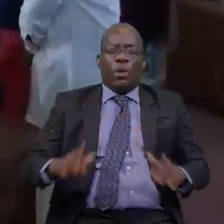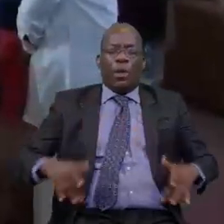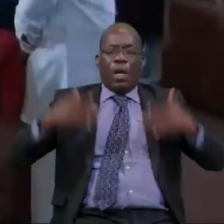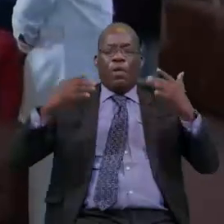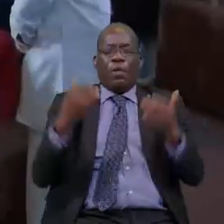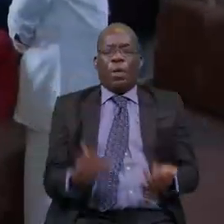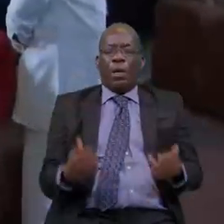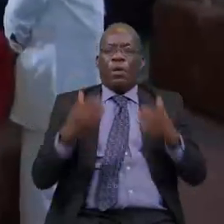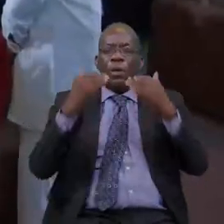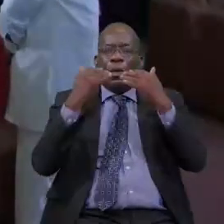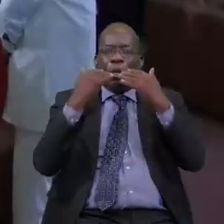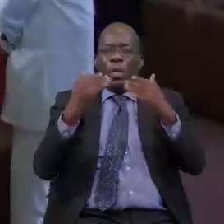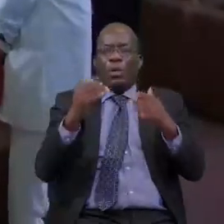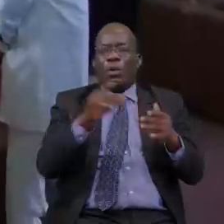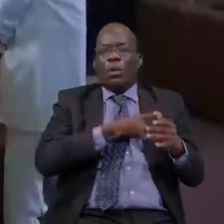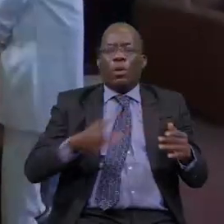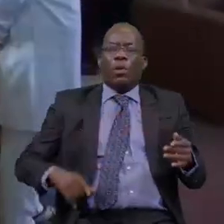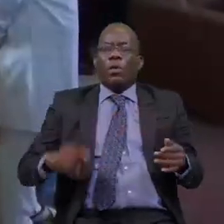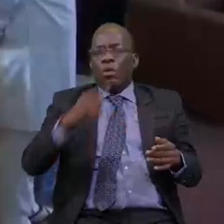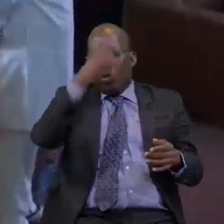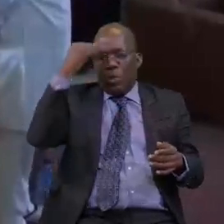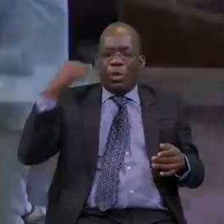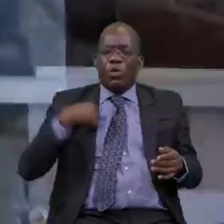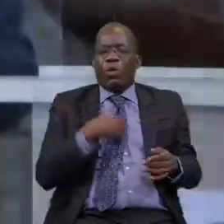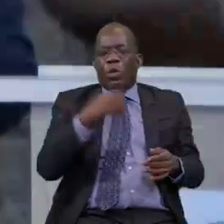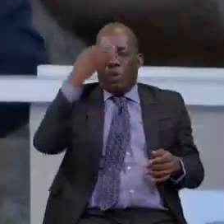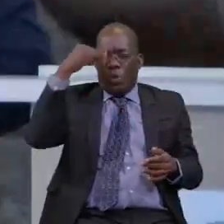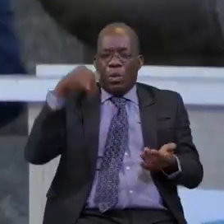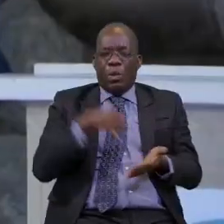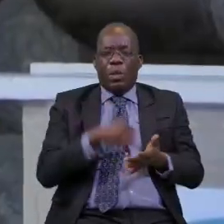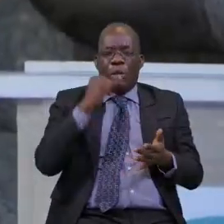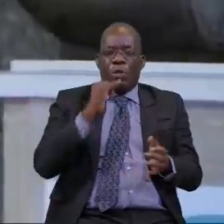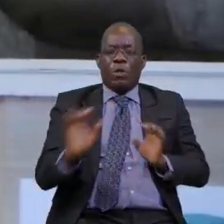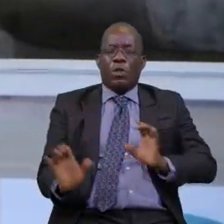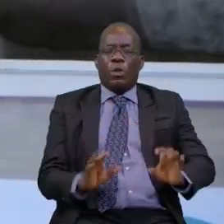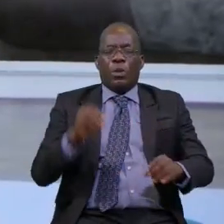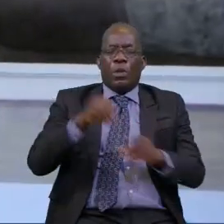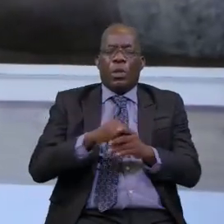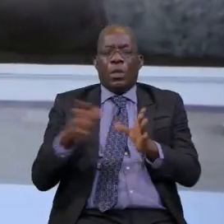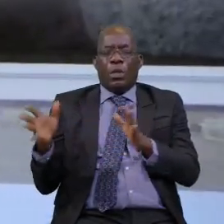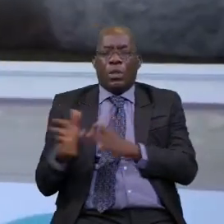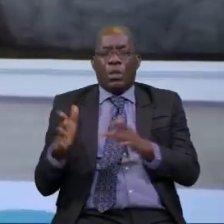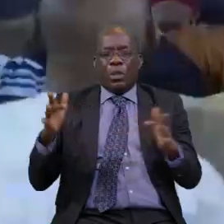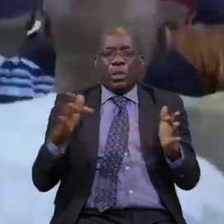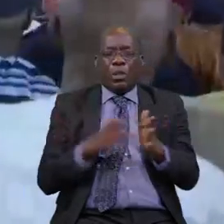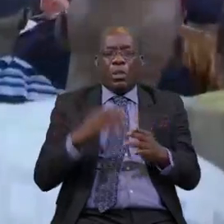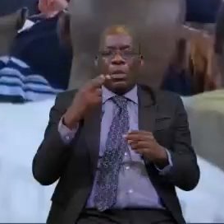know it is done. Amen. In Jesus' name, I pray. Amen.